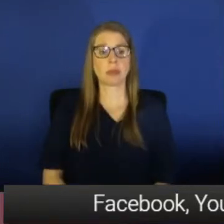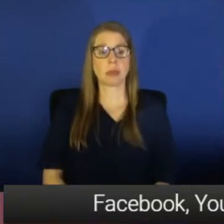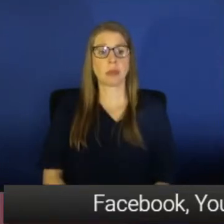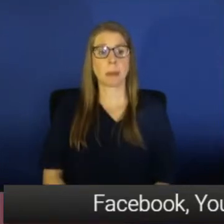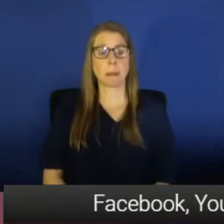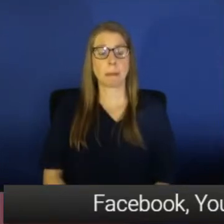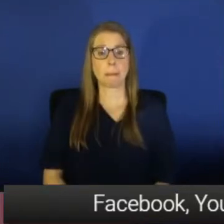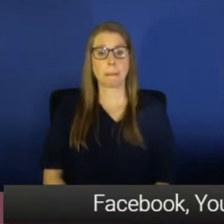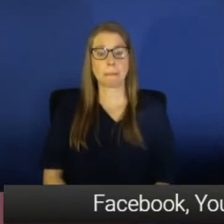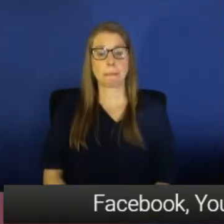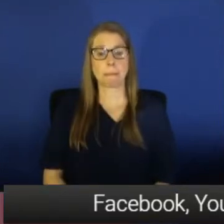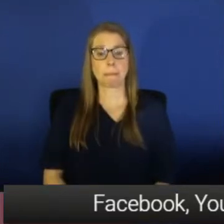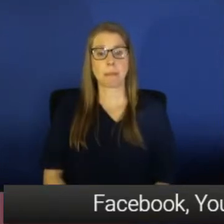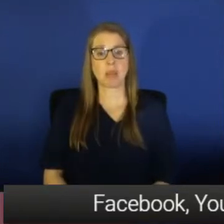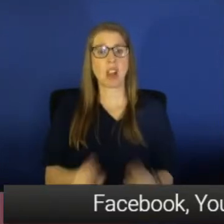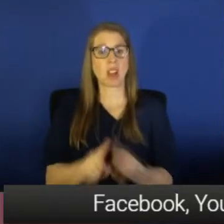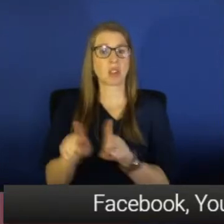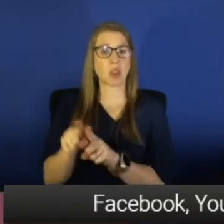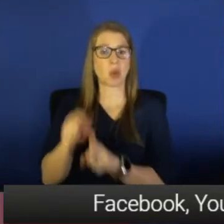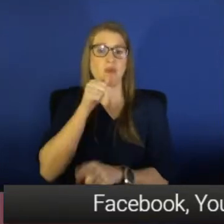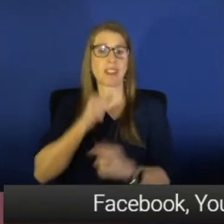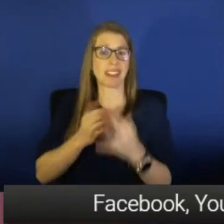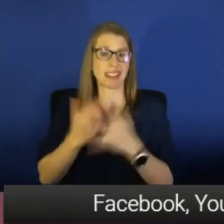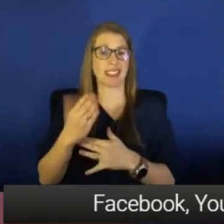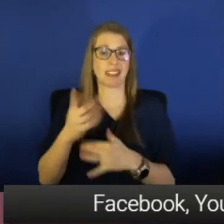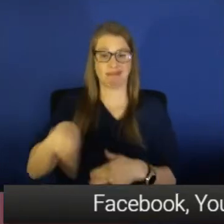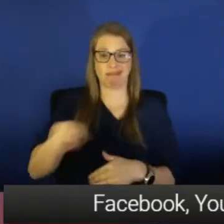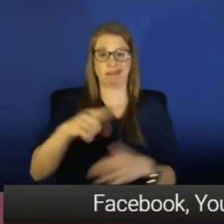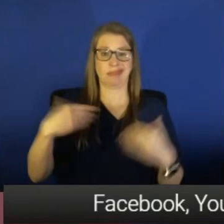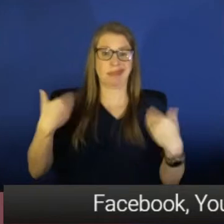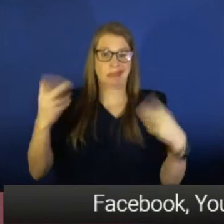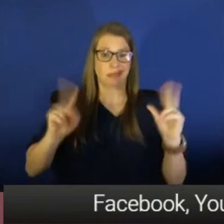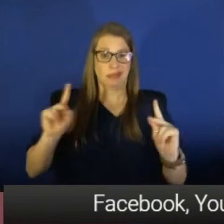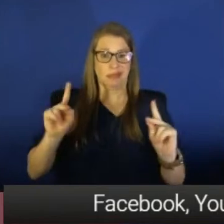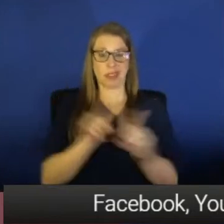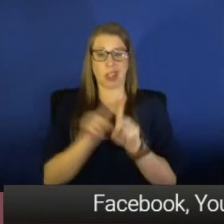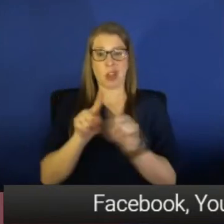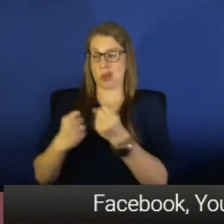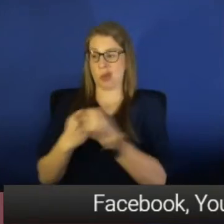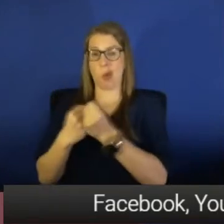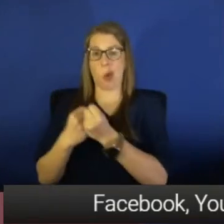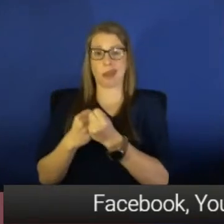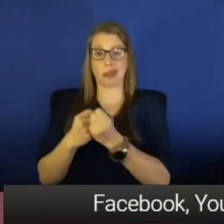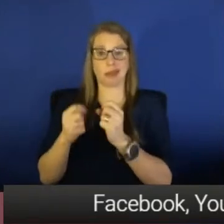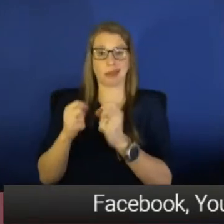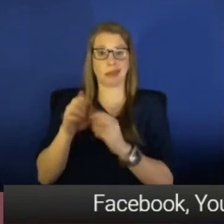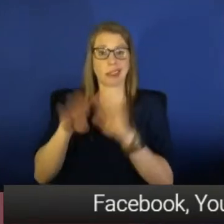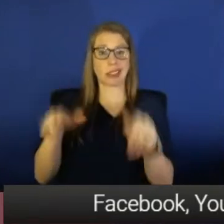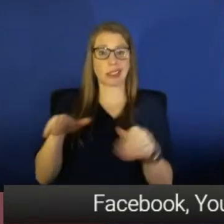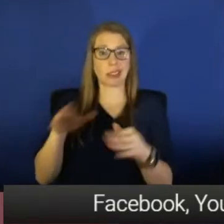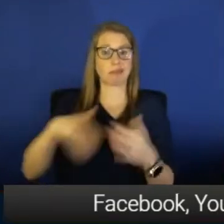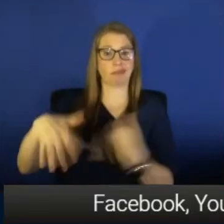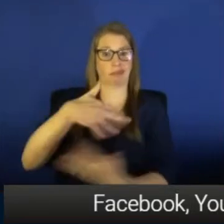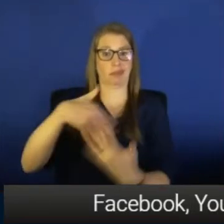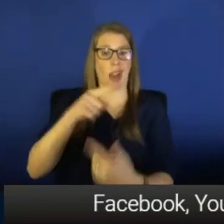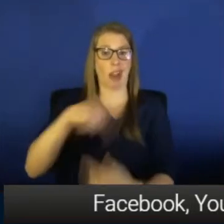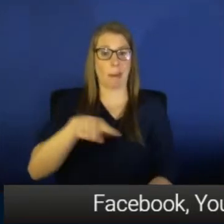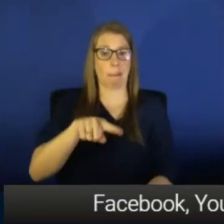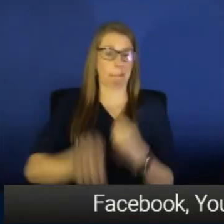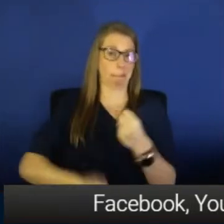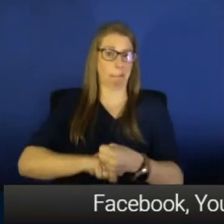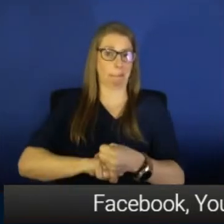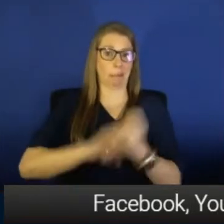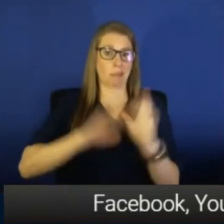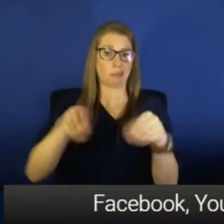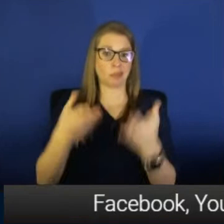to the resiliency of these young folks and the support system around them. Mm-hmm. Good, very good point. I mean, there's very